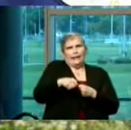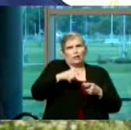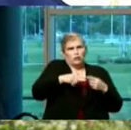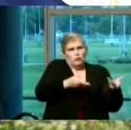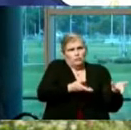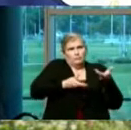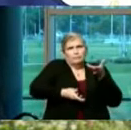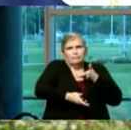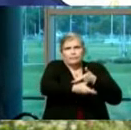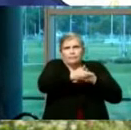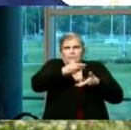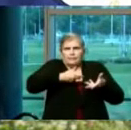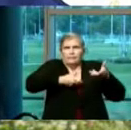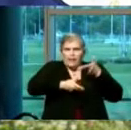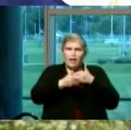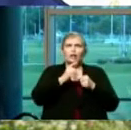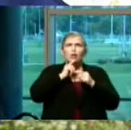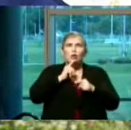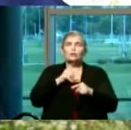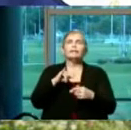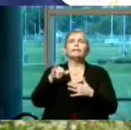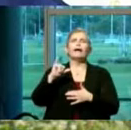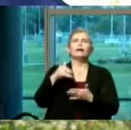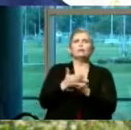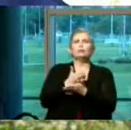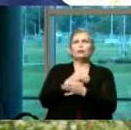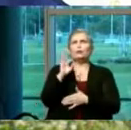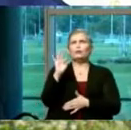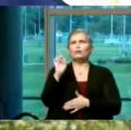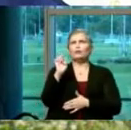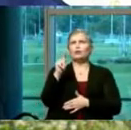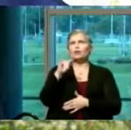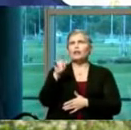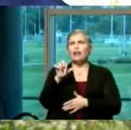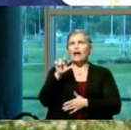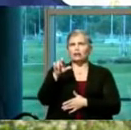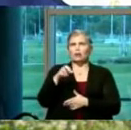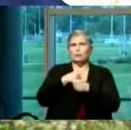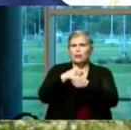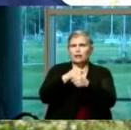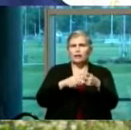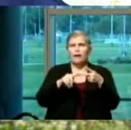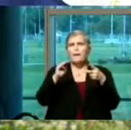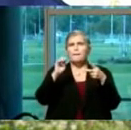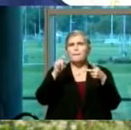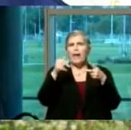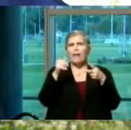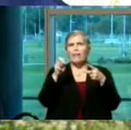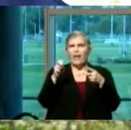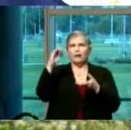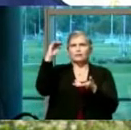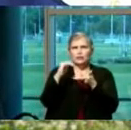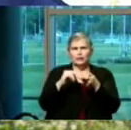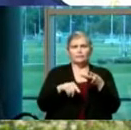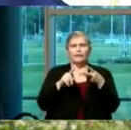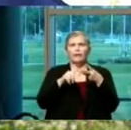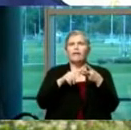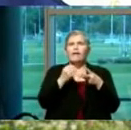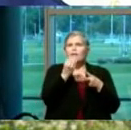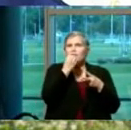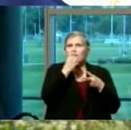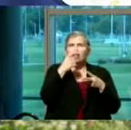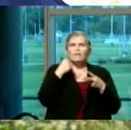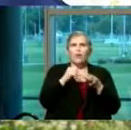solutions, and they are, such as new fertilizer formulations, new methods of protein production, a new generation of feed additives for